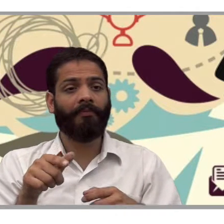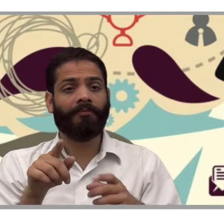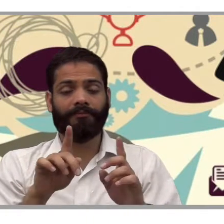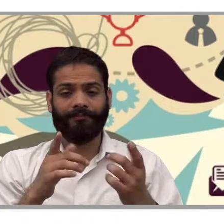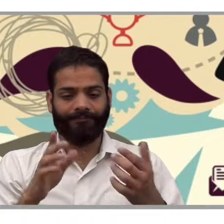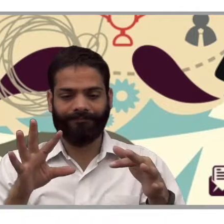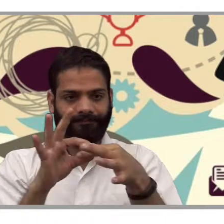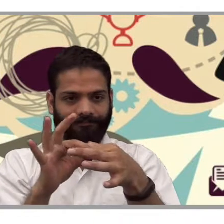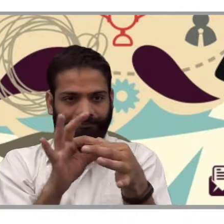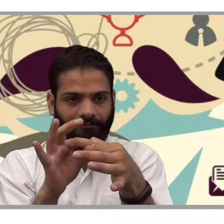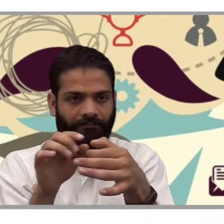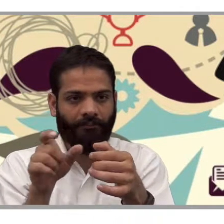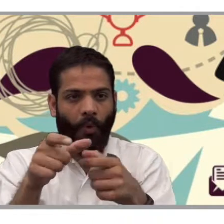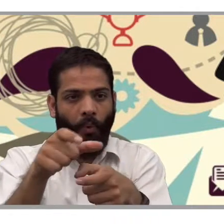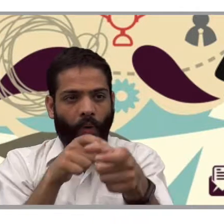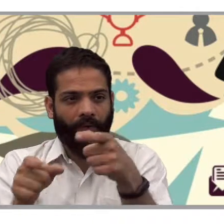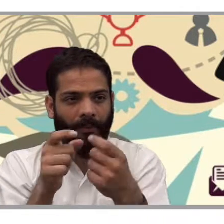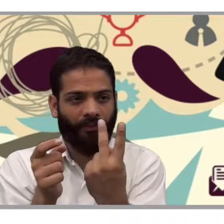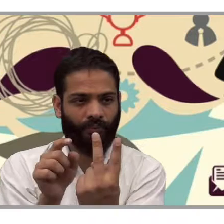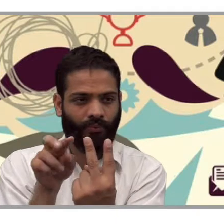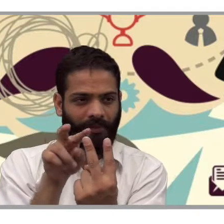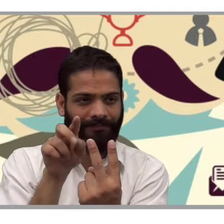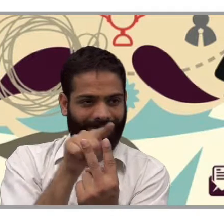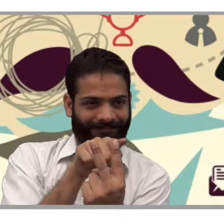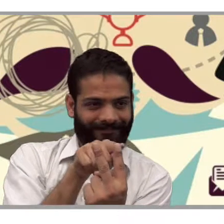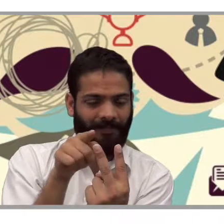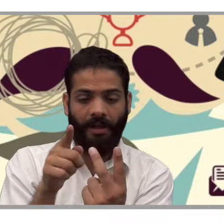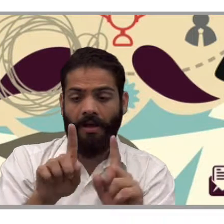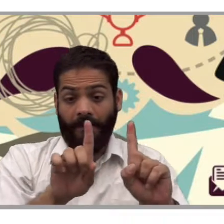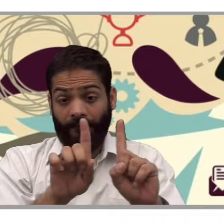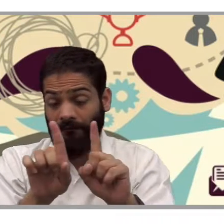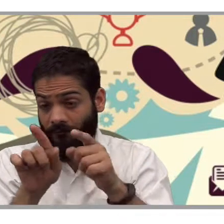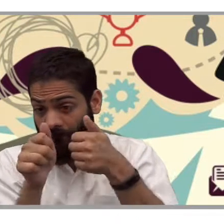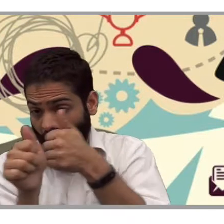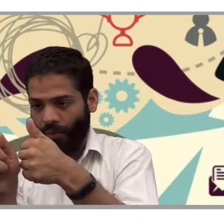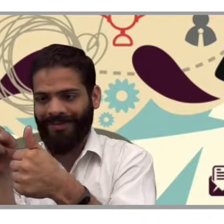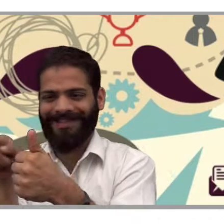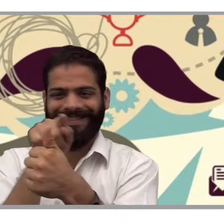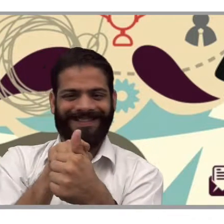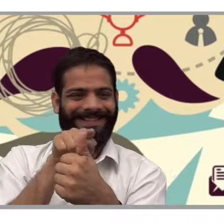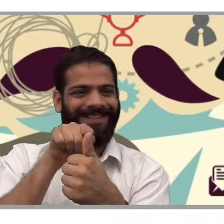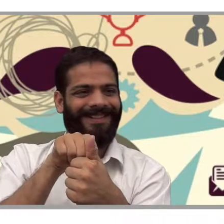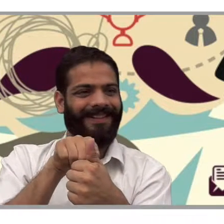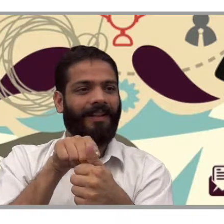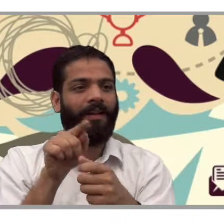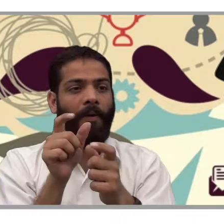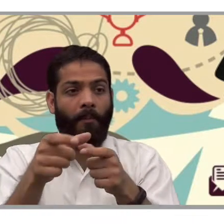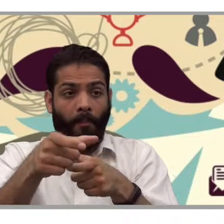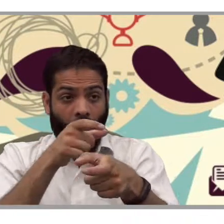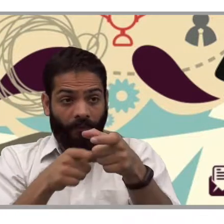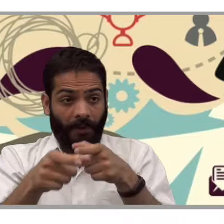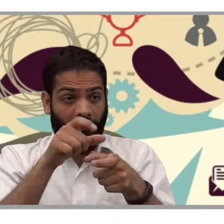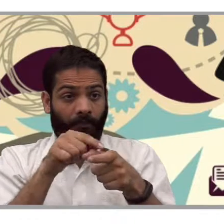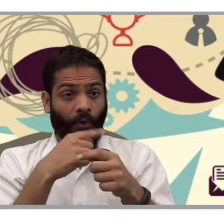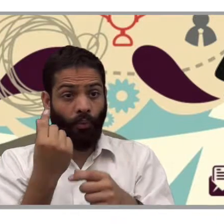sentential coordination is carried out by the articulation of the two sentences with the sentence break as shown by the